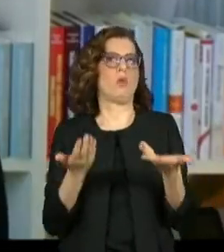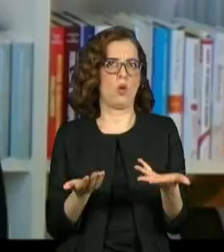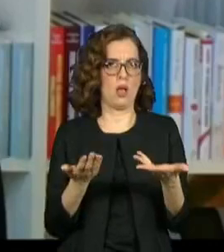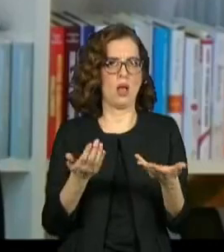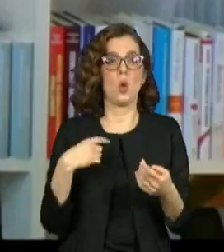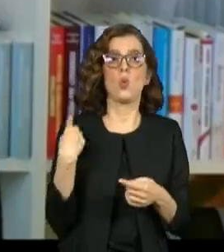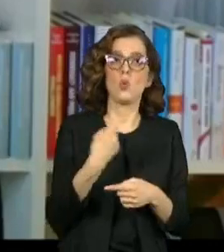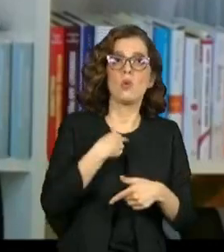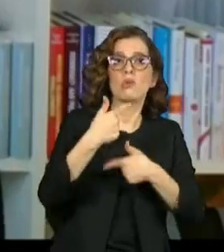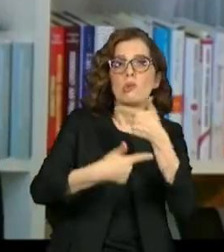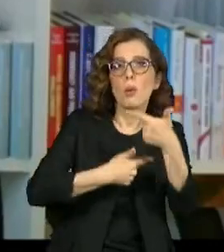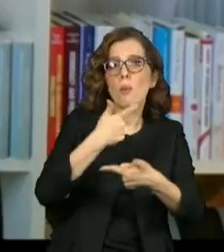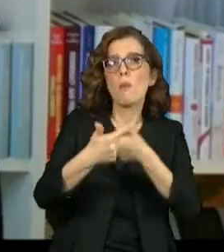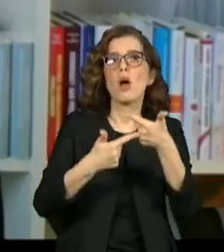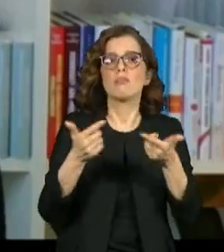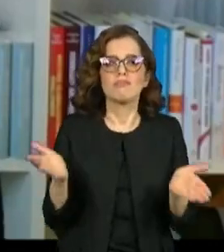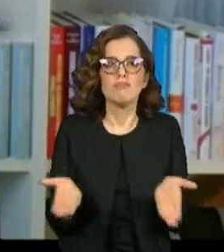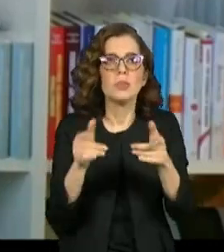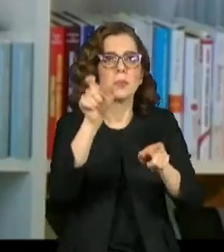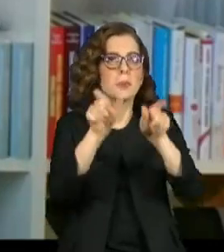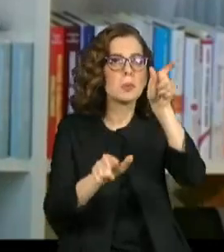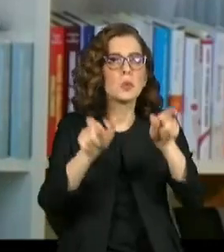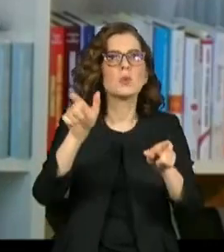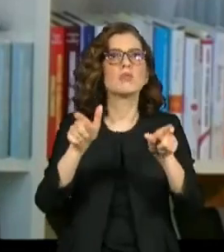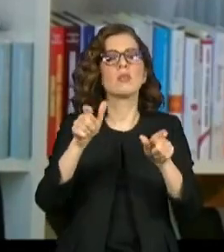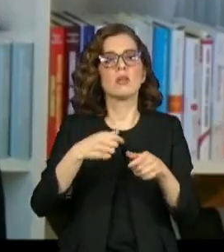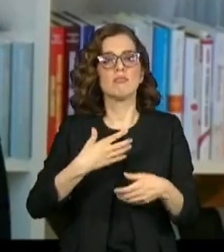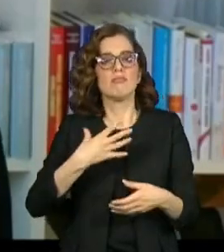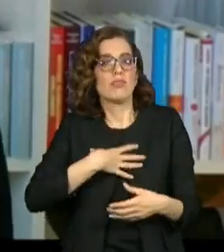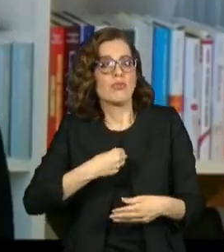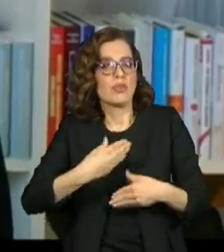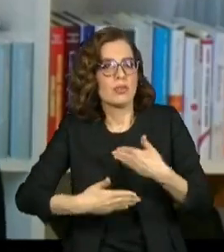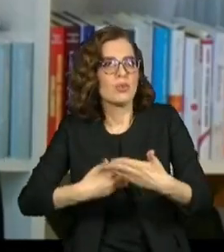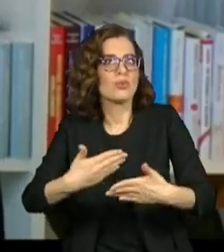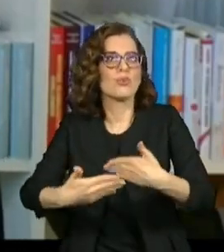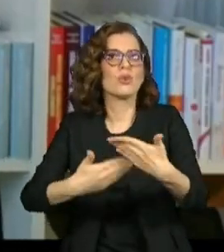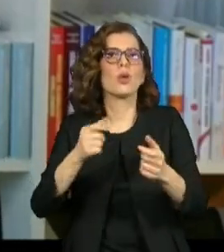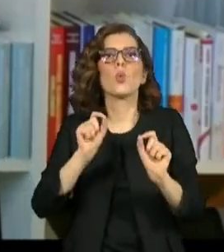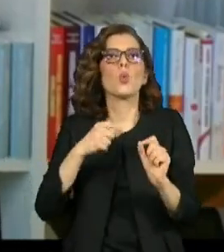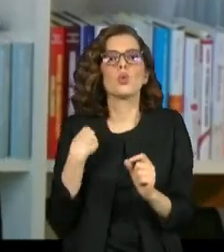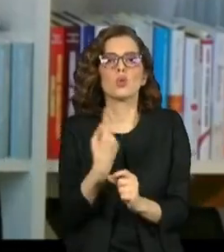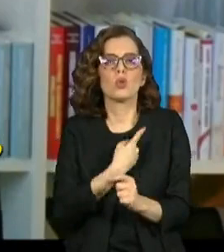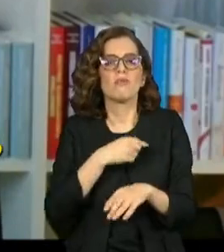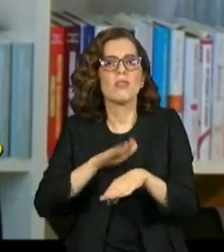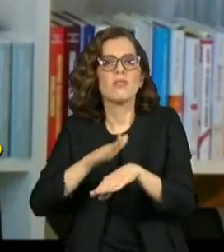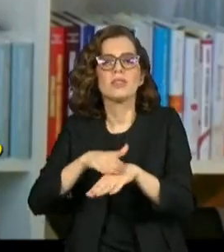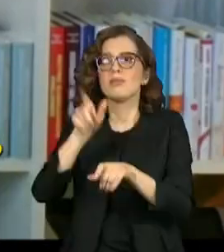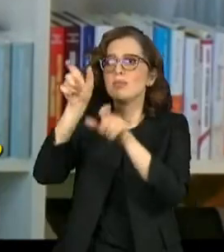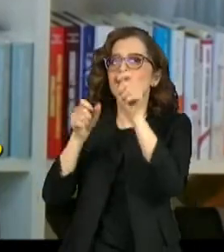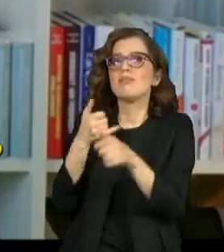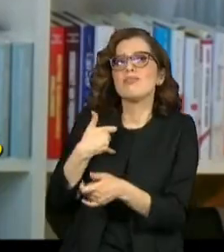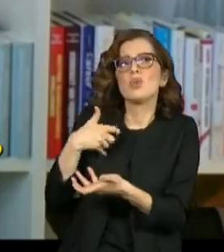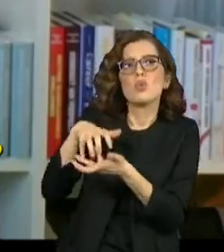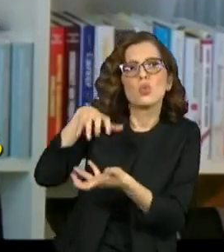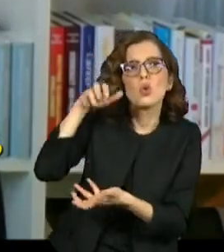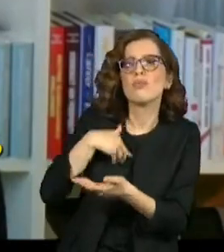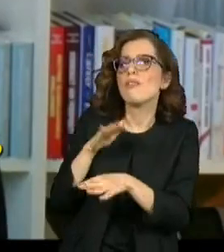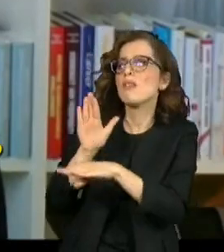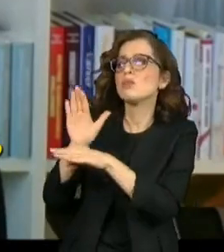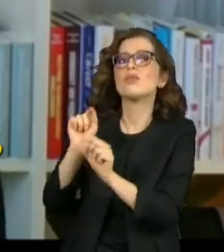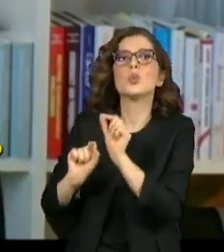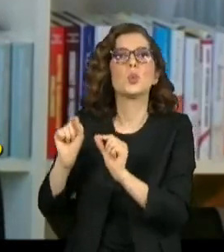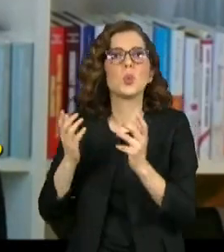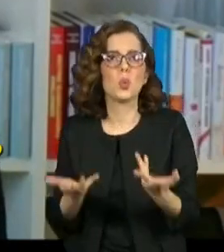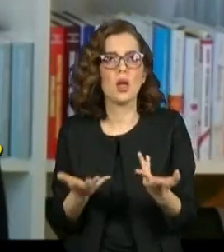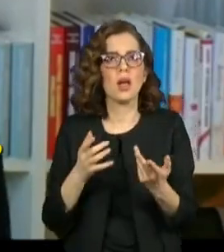what work should look like for people, how we raise our children, what we do with the elderly. All of those things need to